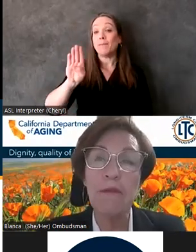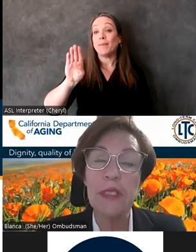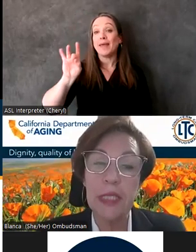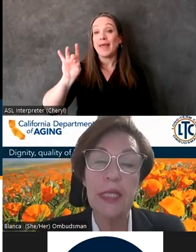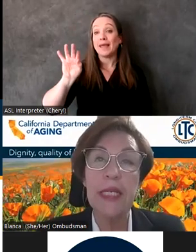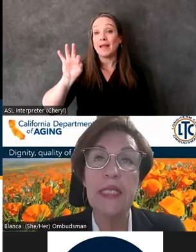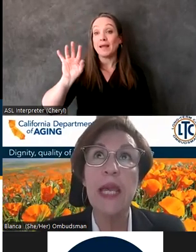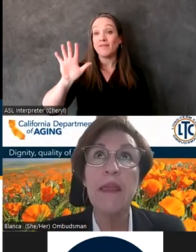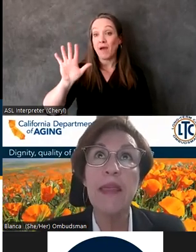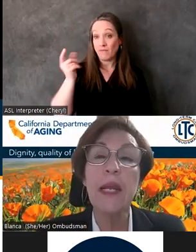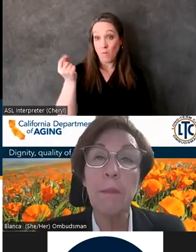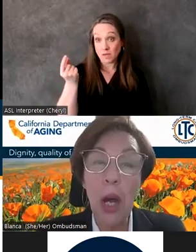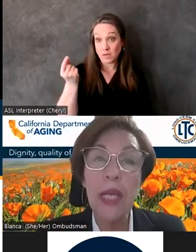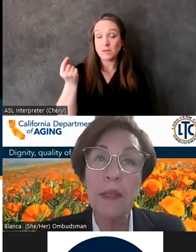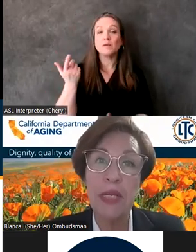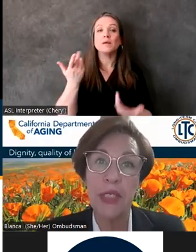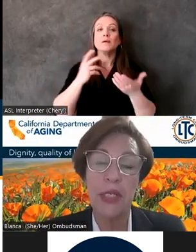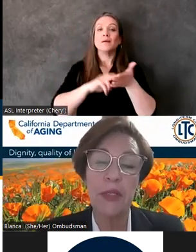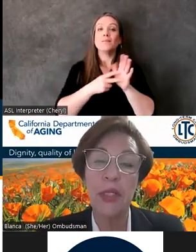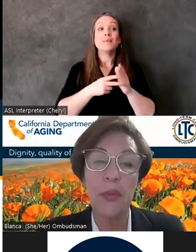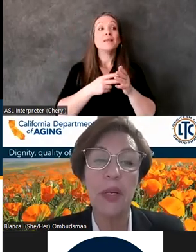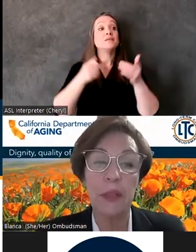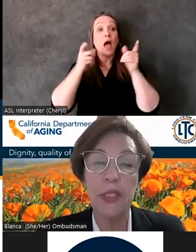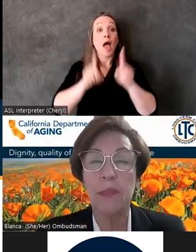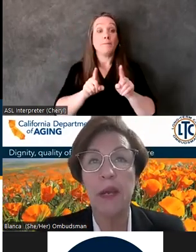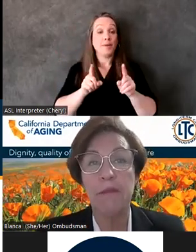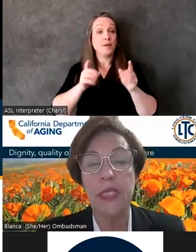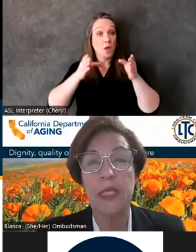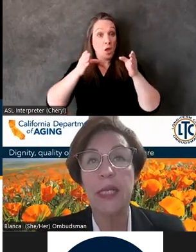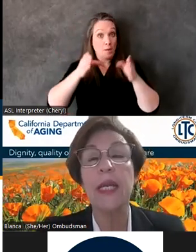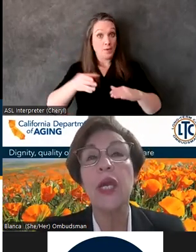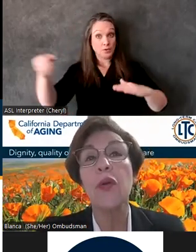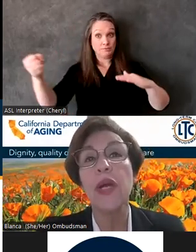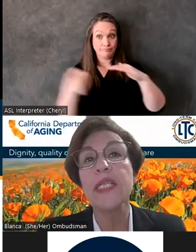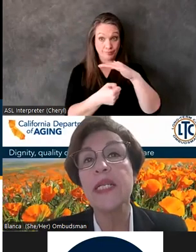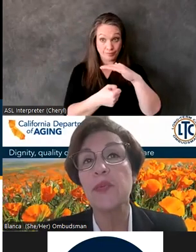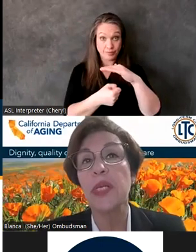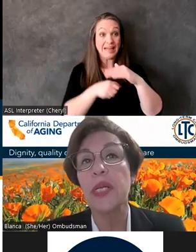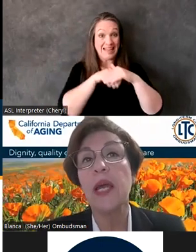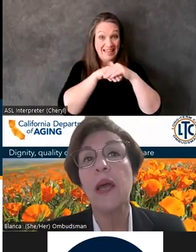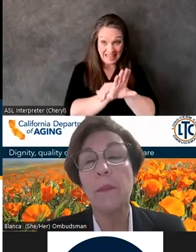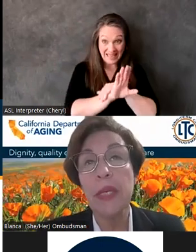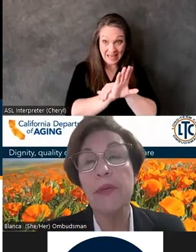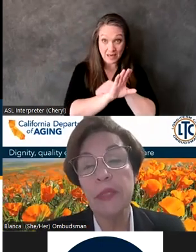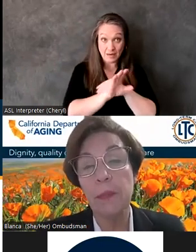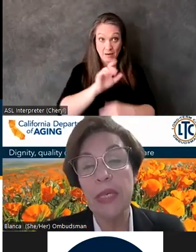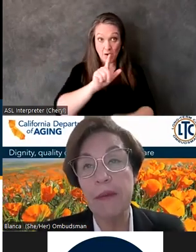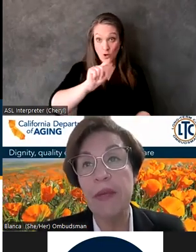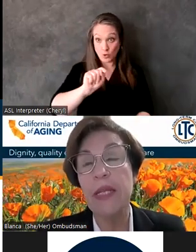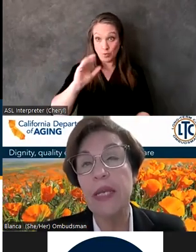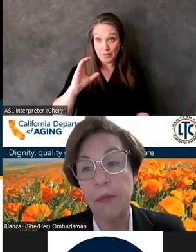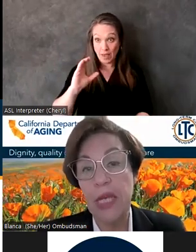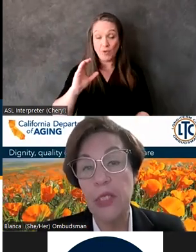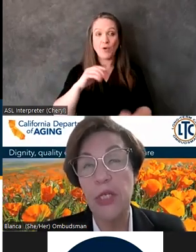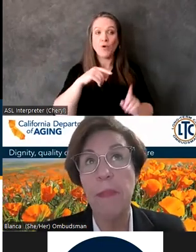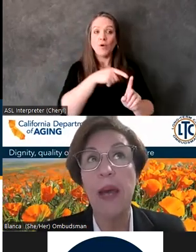care facilities that upon admission to a long-term care facility, residents would be given